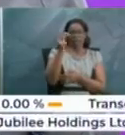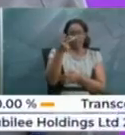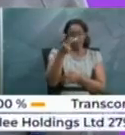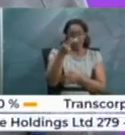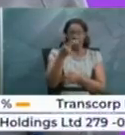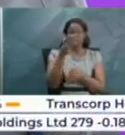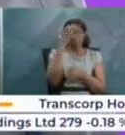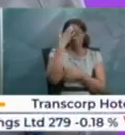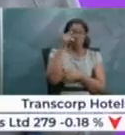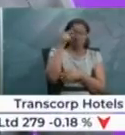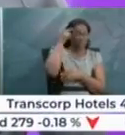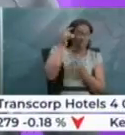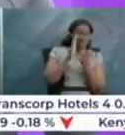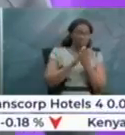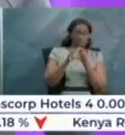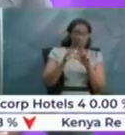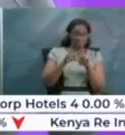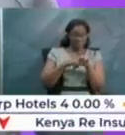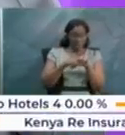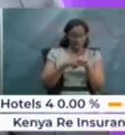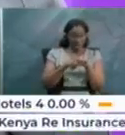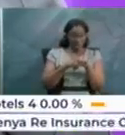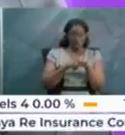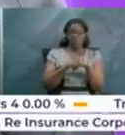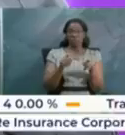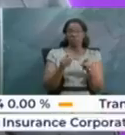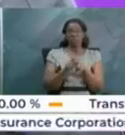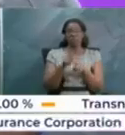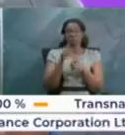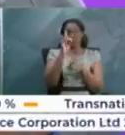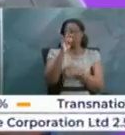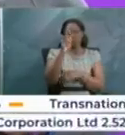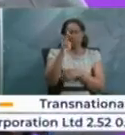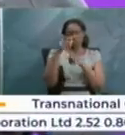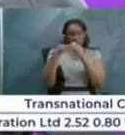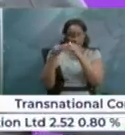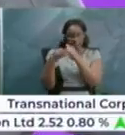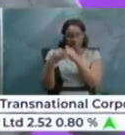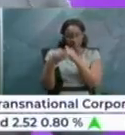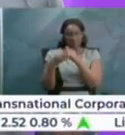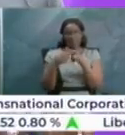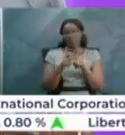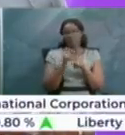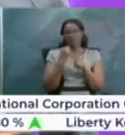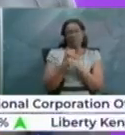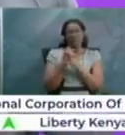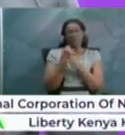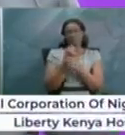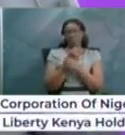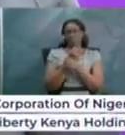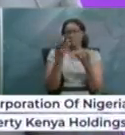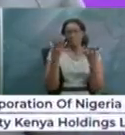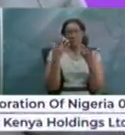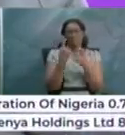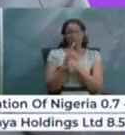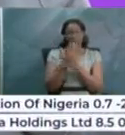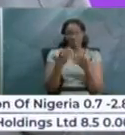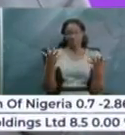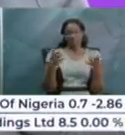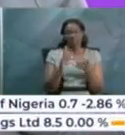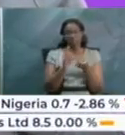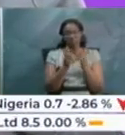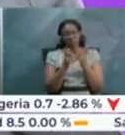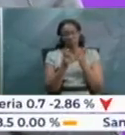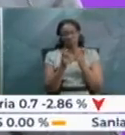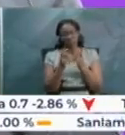and brown, Wow. I believe. So this is the DR88 model. Does a lot of things, starting with changing the